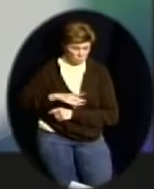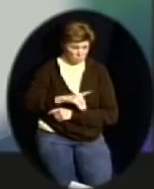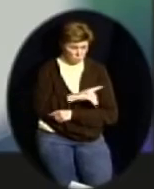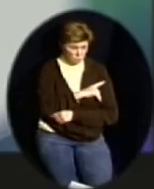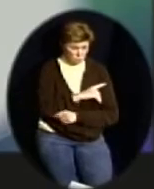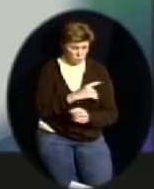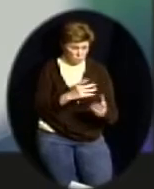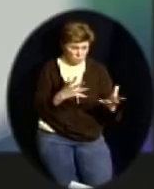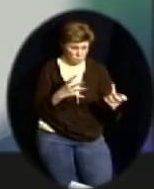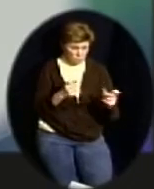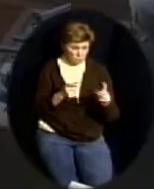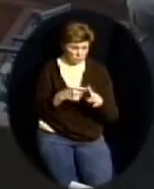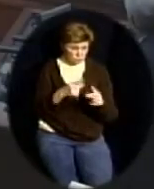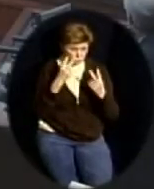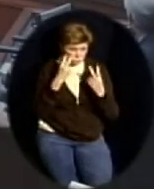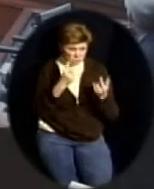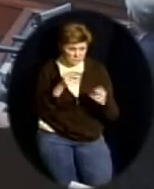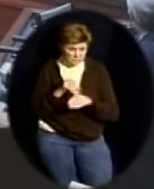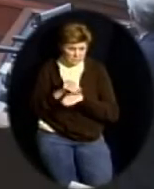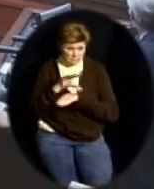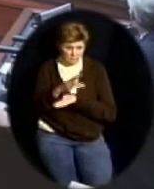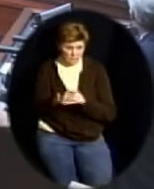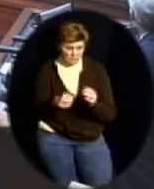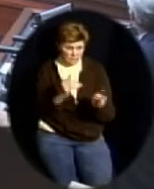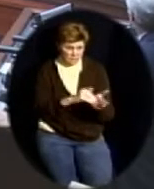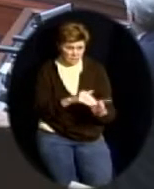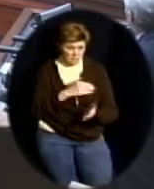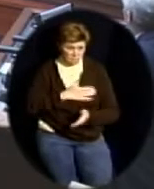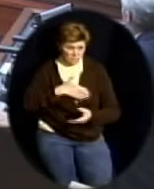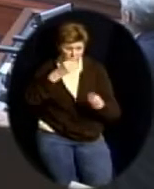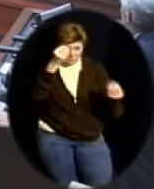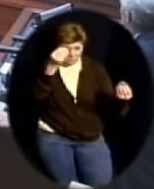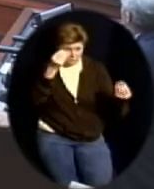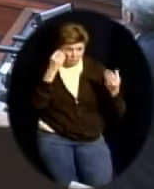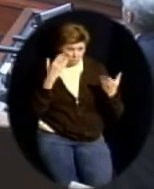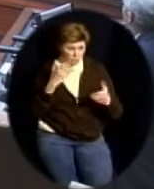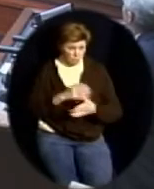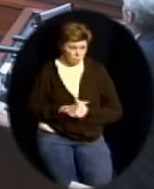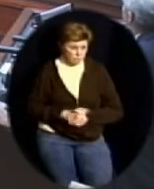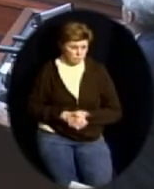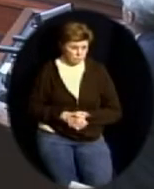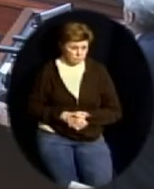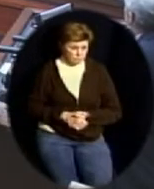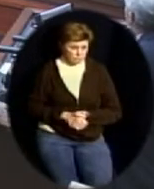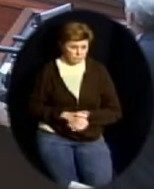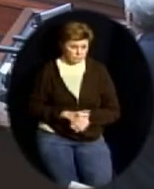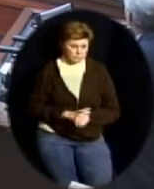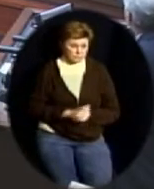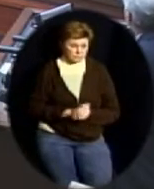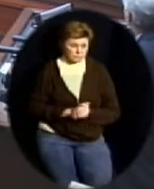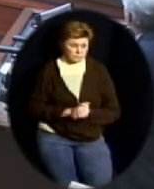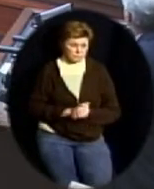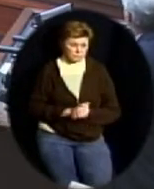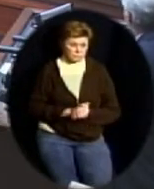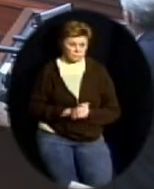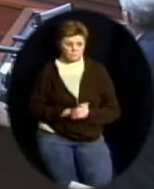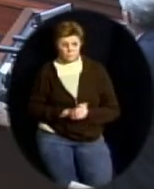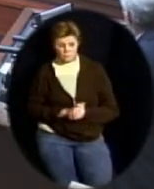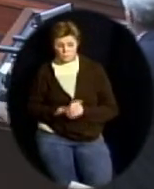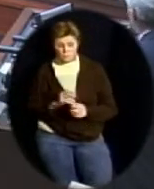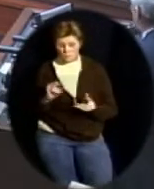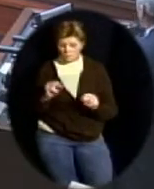back to any particular slide to take a look at some further detail, we'd be glad to do that at this time. Thank you, Mr. Diener.